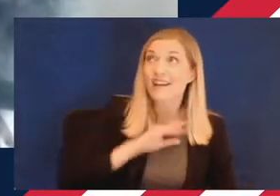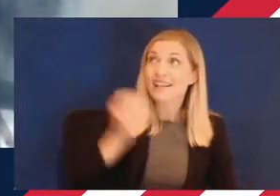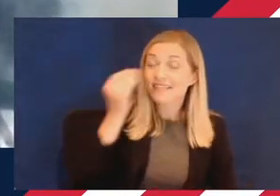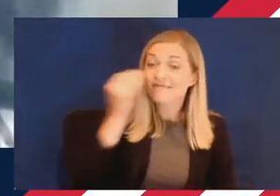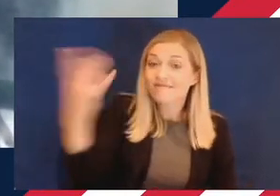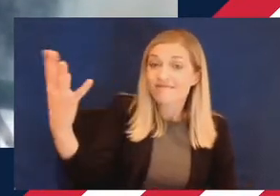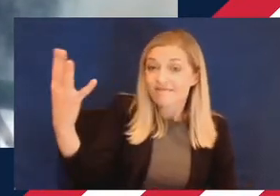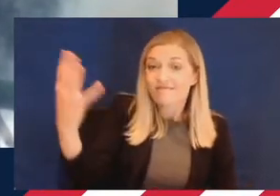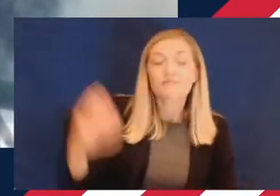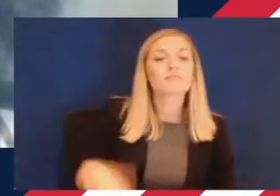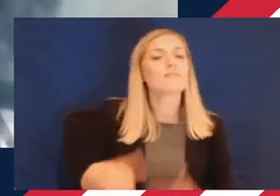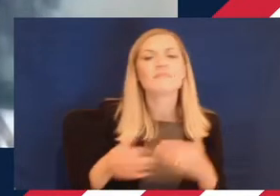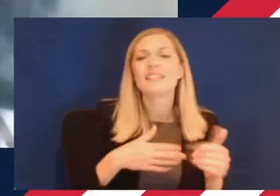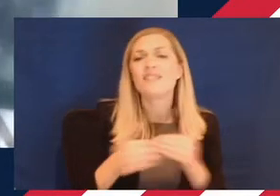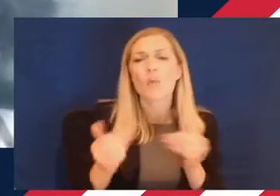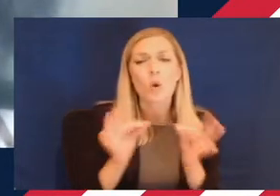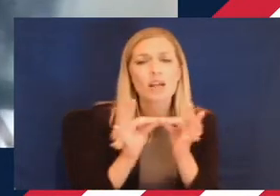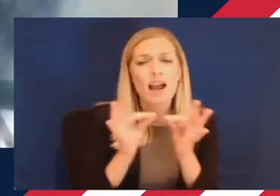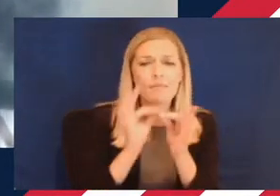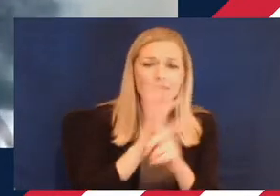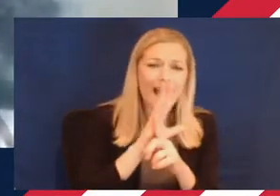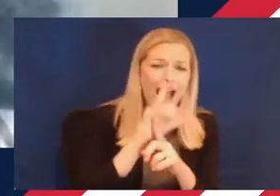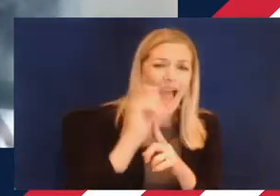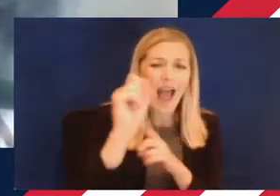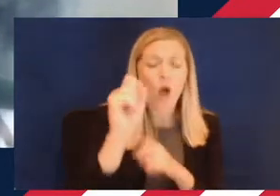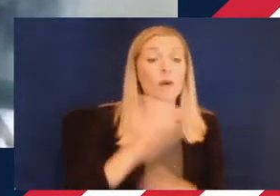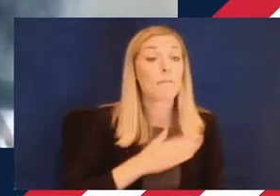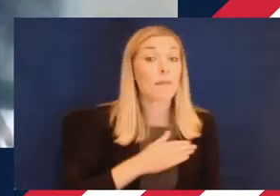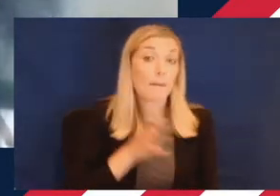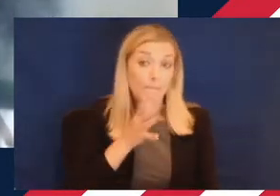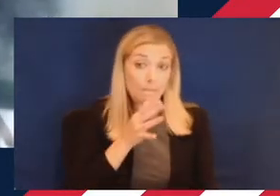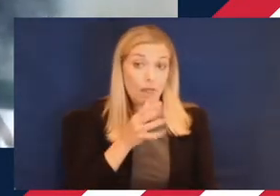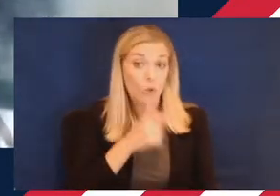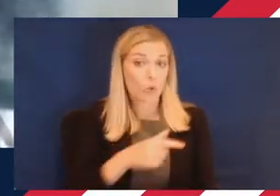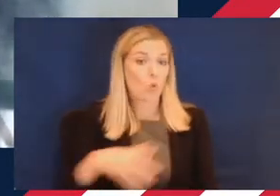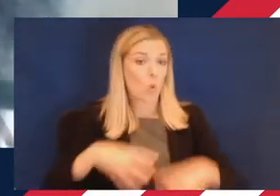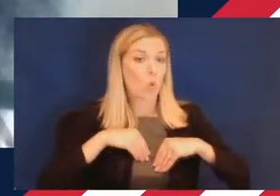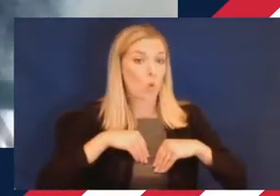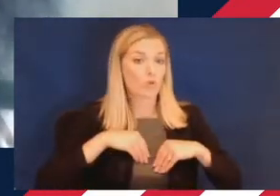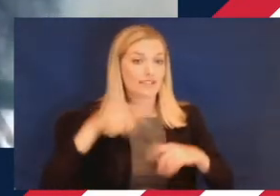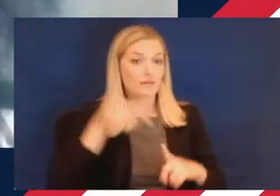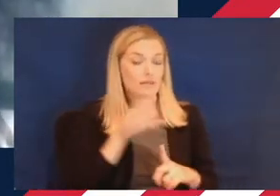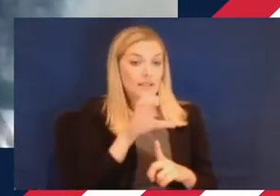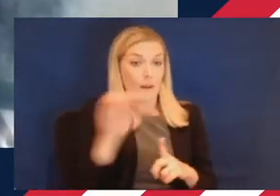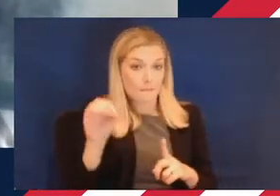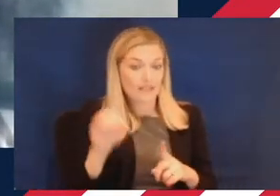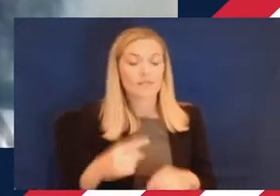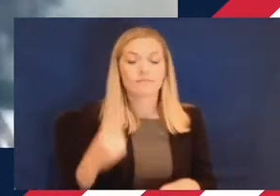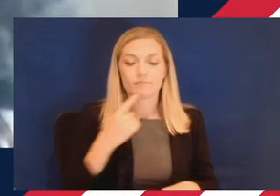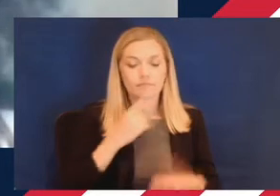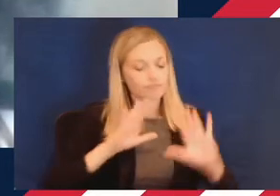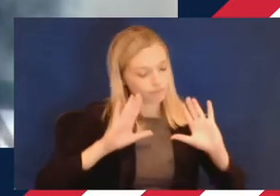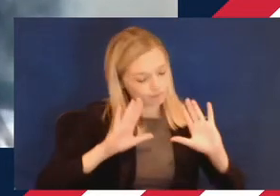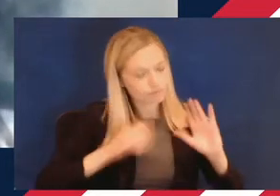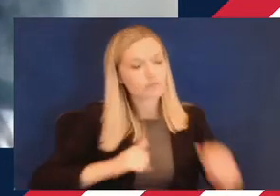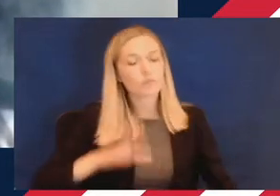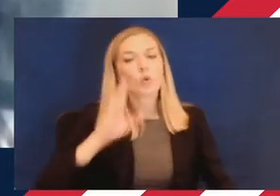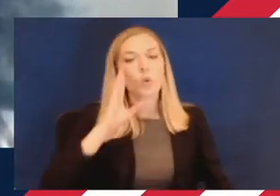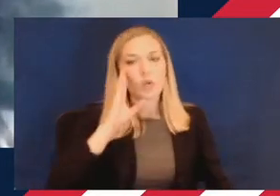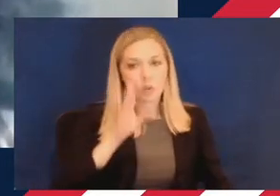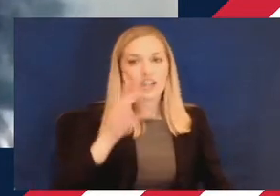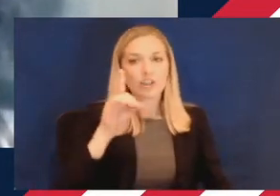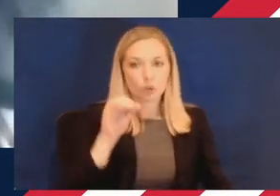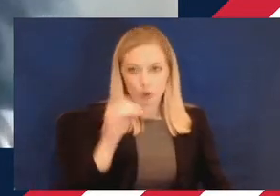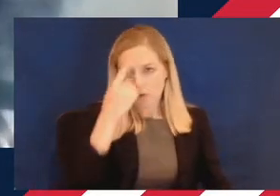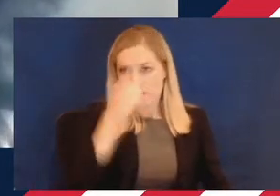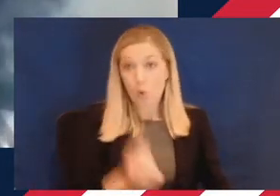for the few children we had, my mother, who's the owner of the establishment, always has impressed upon us. We will do for one what we do for